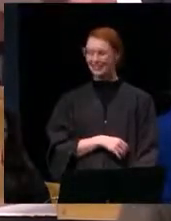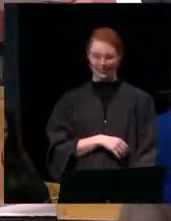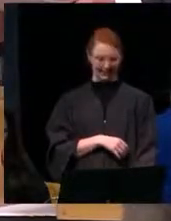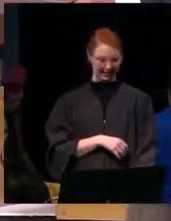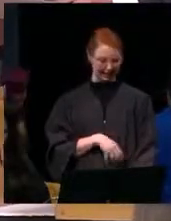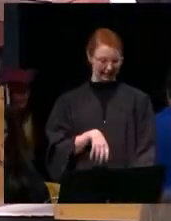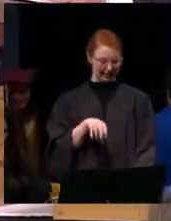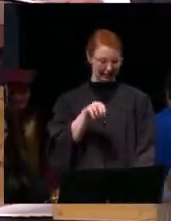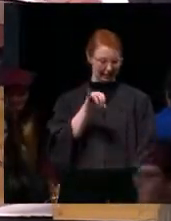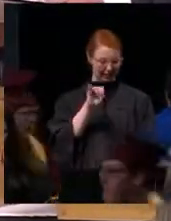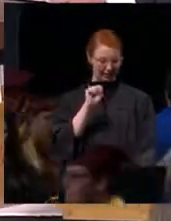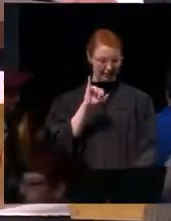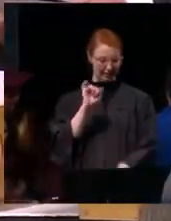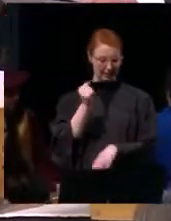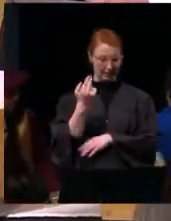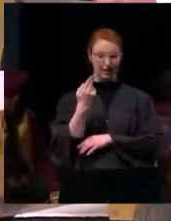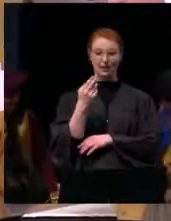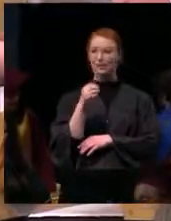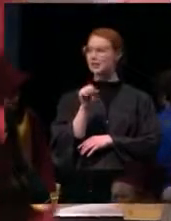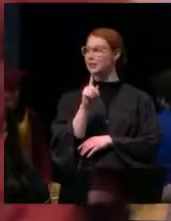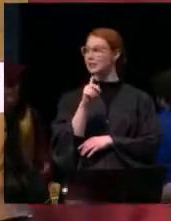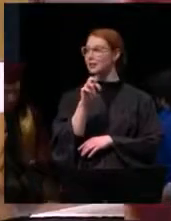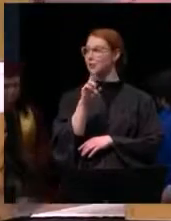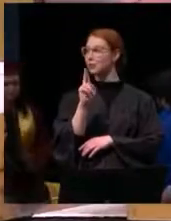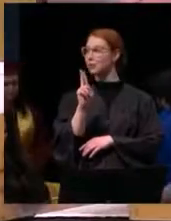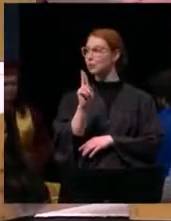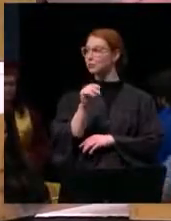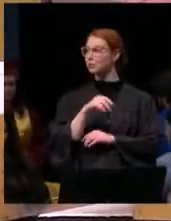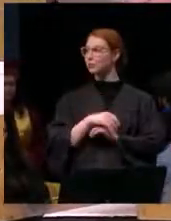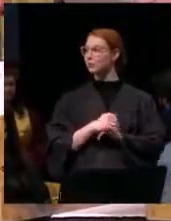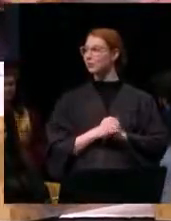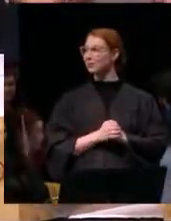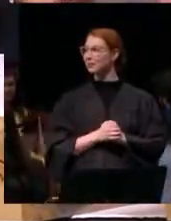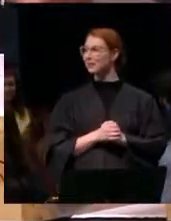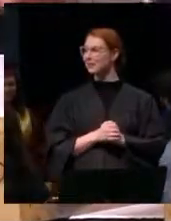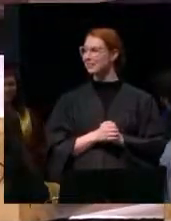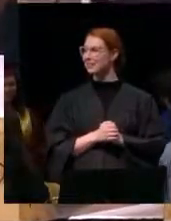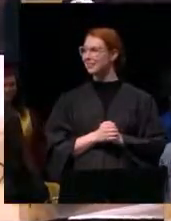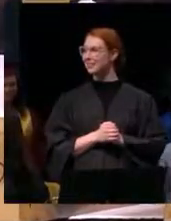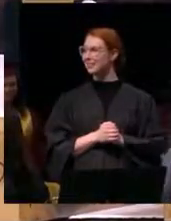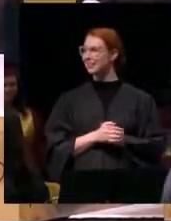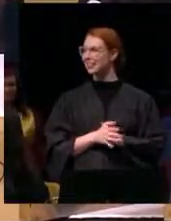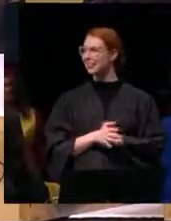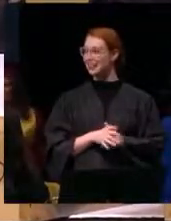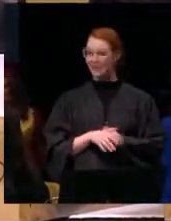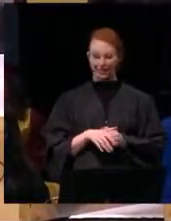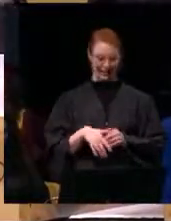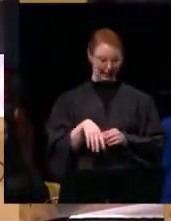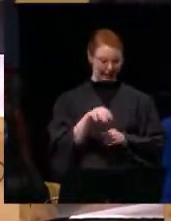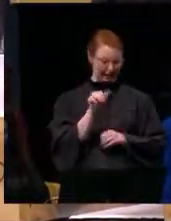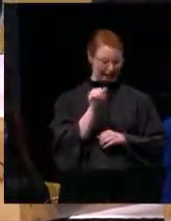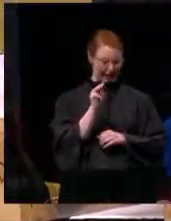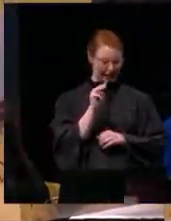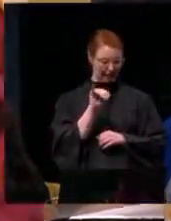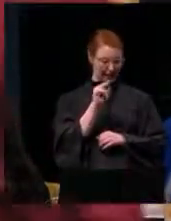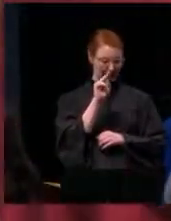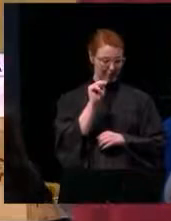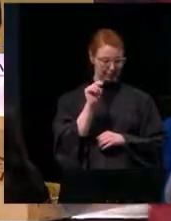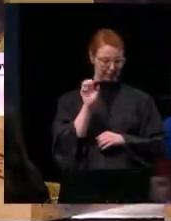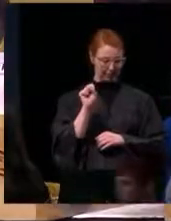Isaiah Sandry. Amin Smith